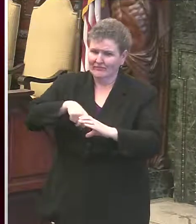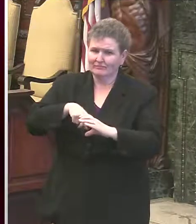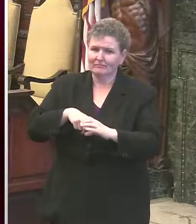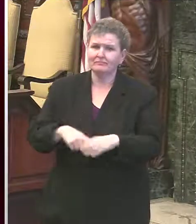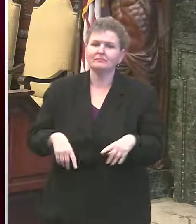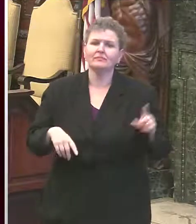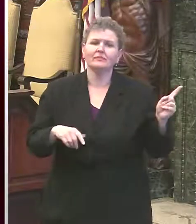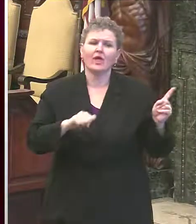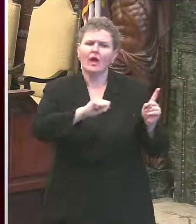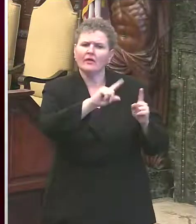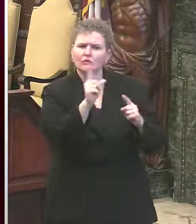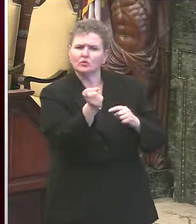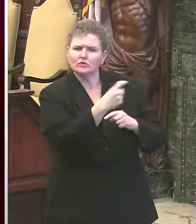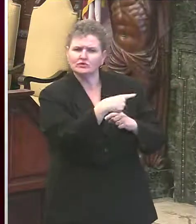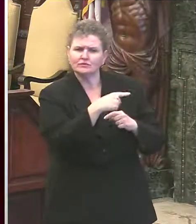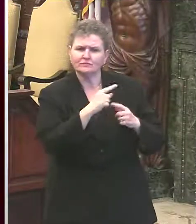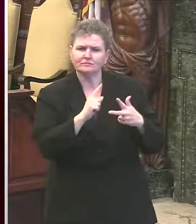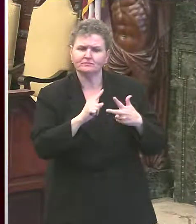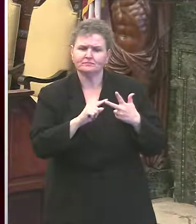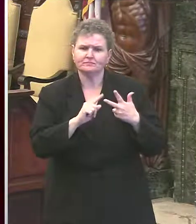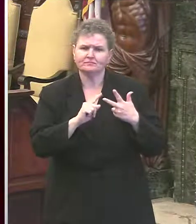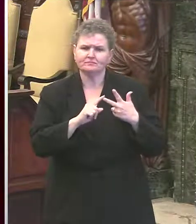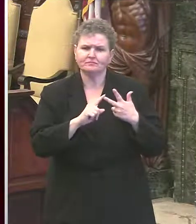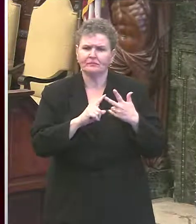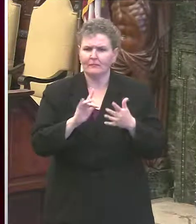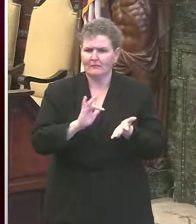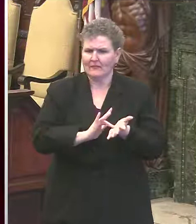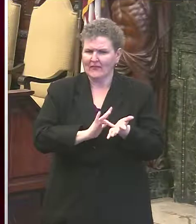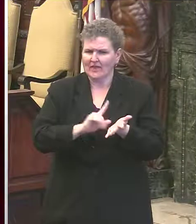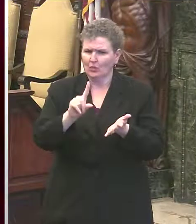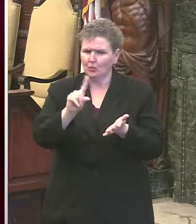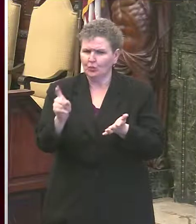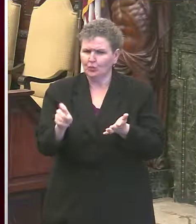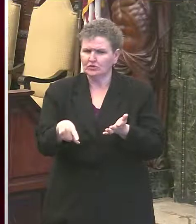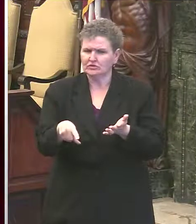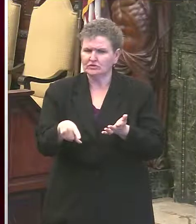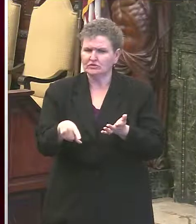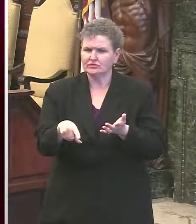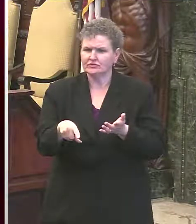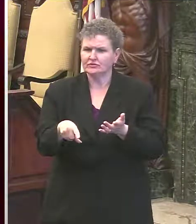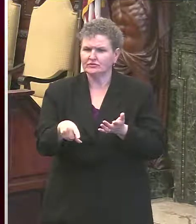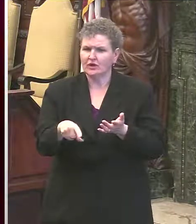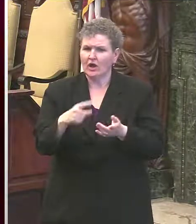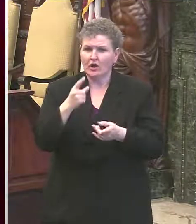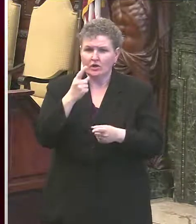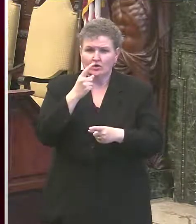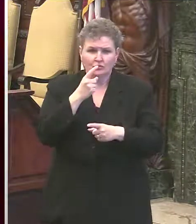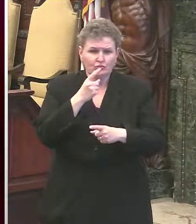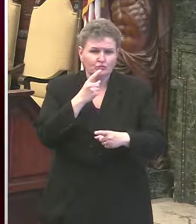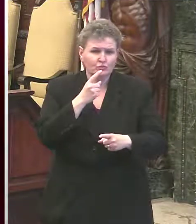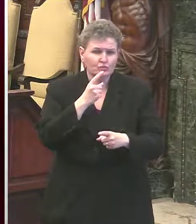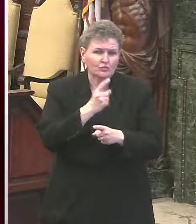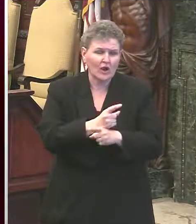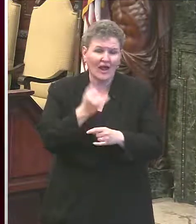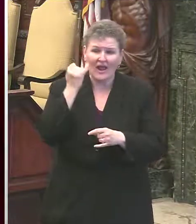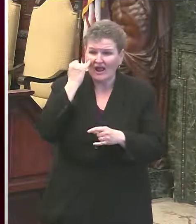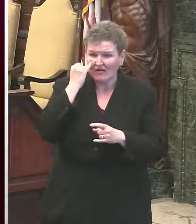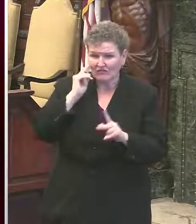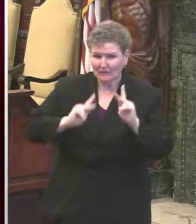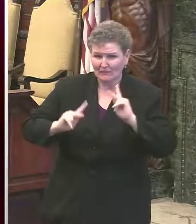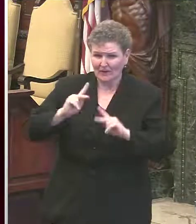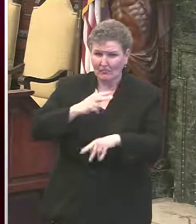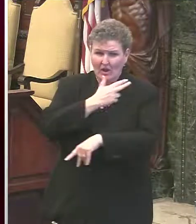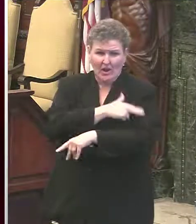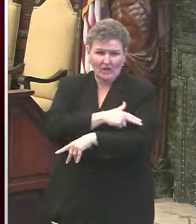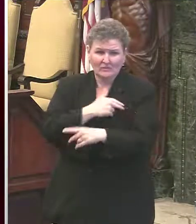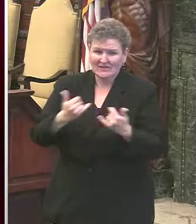Farley, I have kind of a medical question. Is it accurate to say that those who need to be hospitalized now